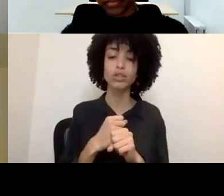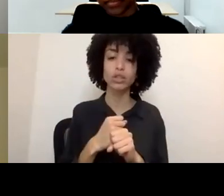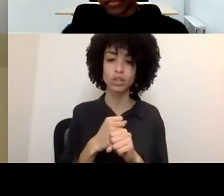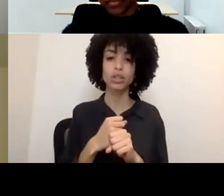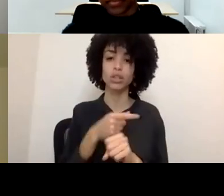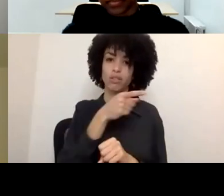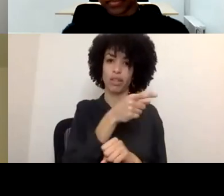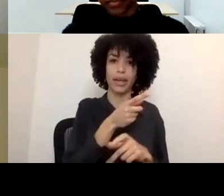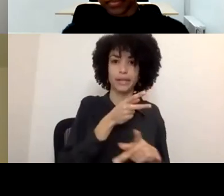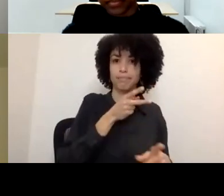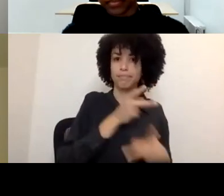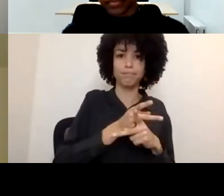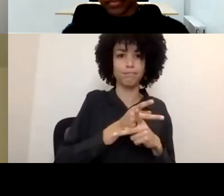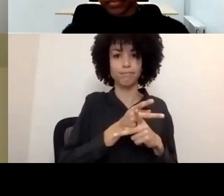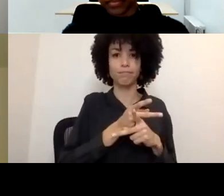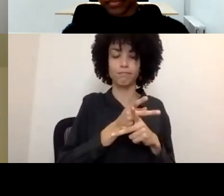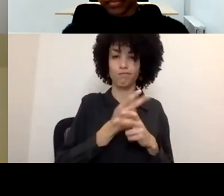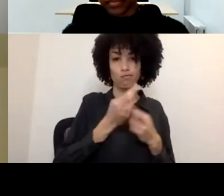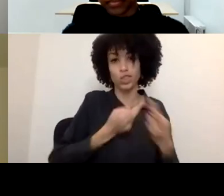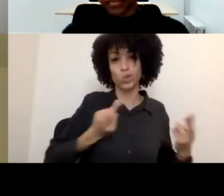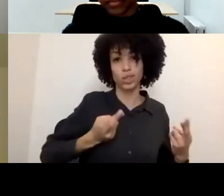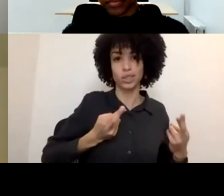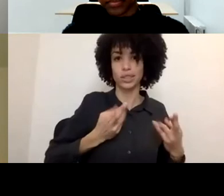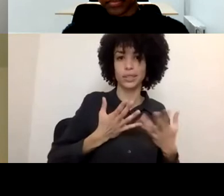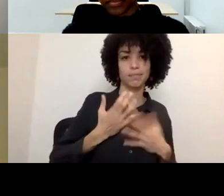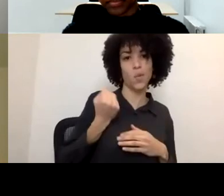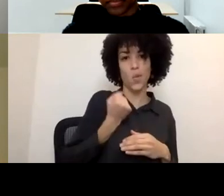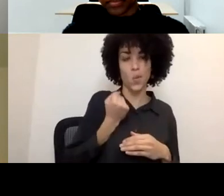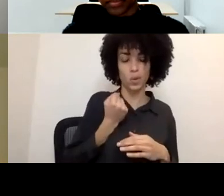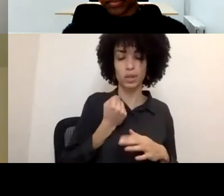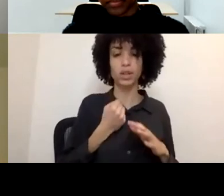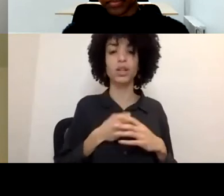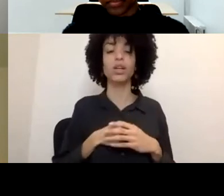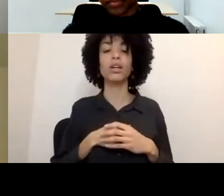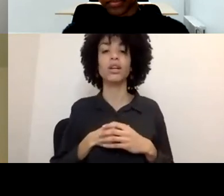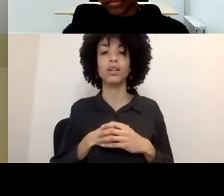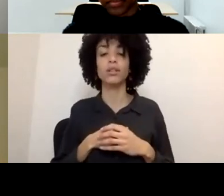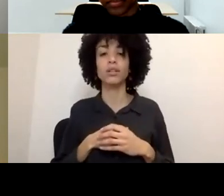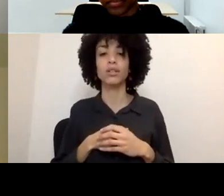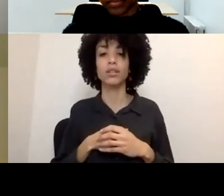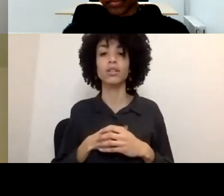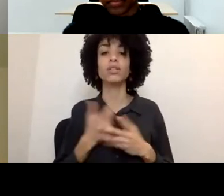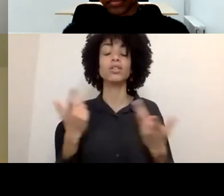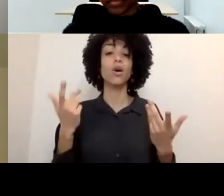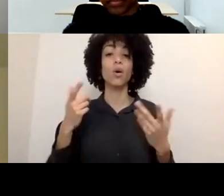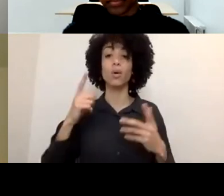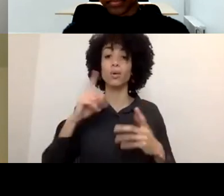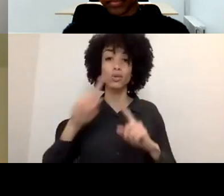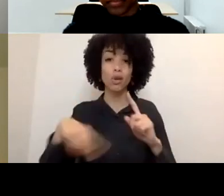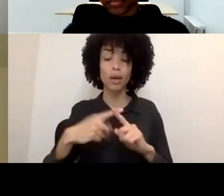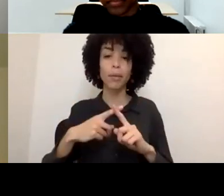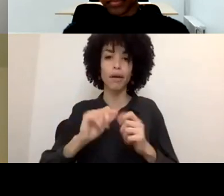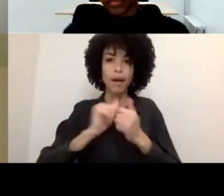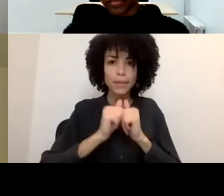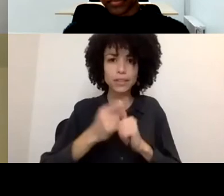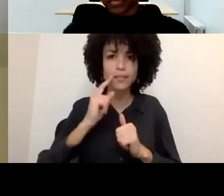vast majority of resources, right? So in this conversation about competition for resources, we really need